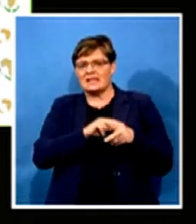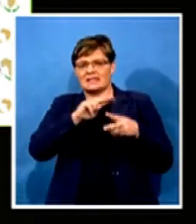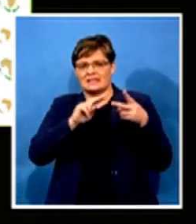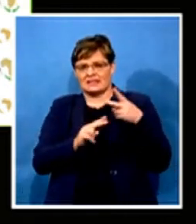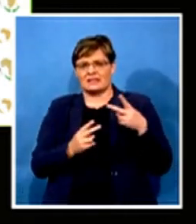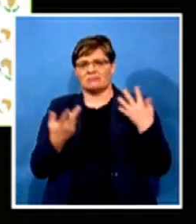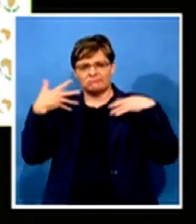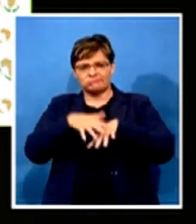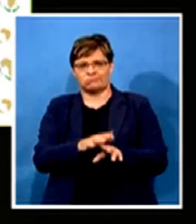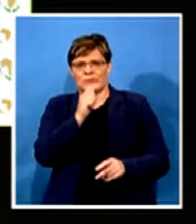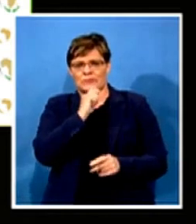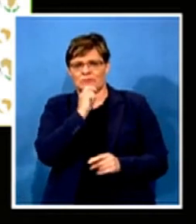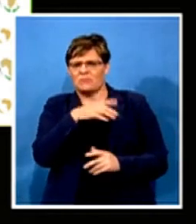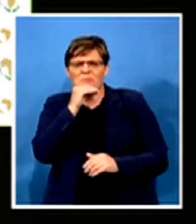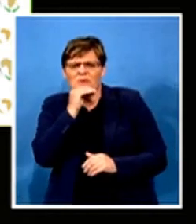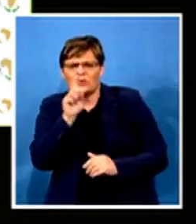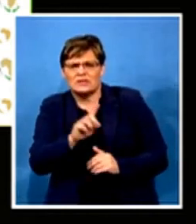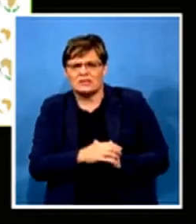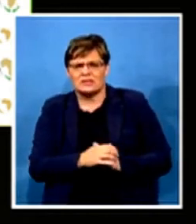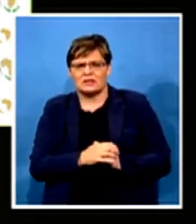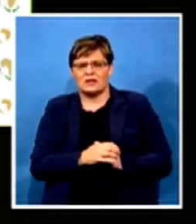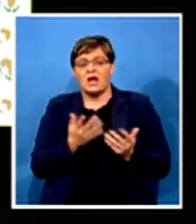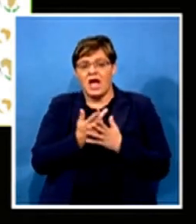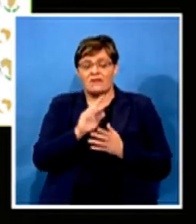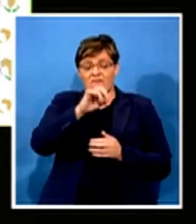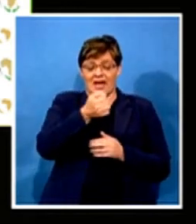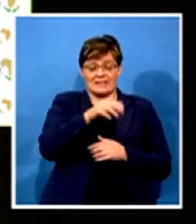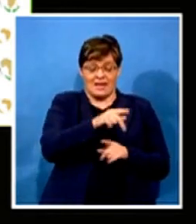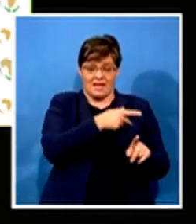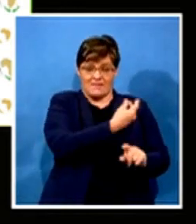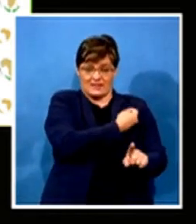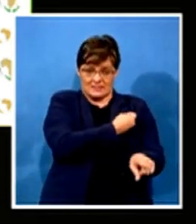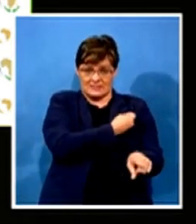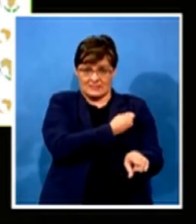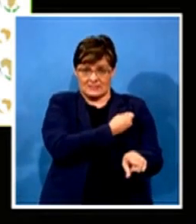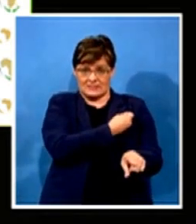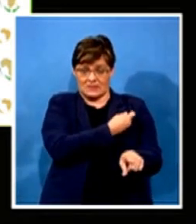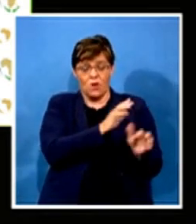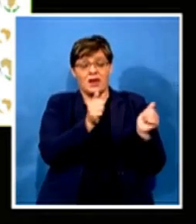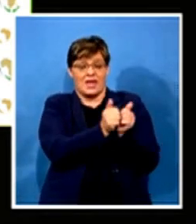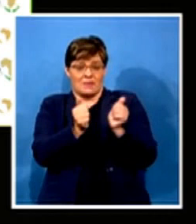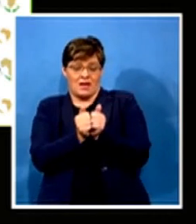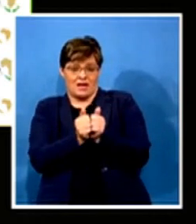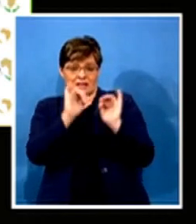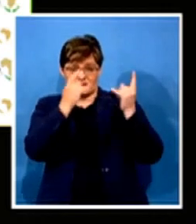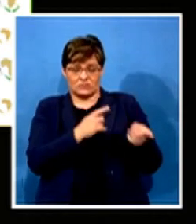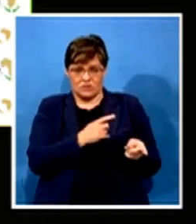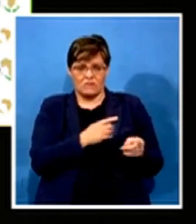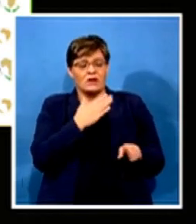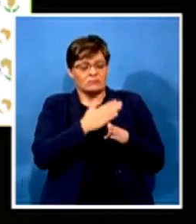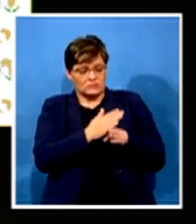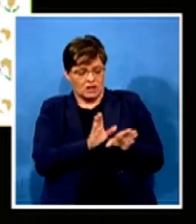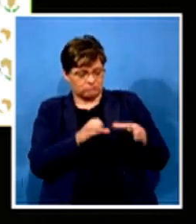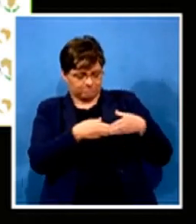If we had the Pfizer vaccines, which we are negotiating, we have, as a task force put together by President